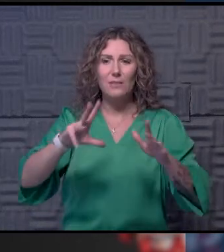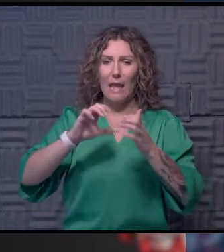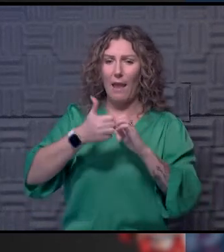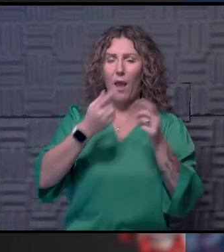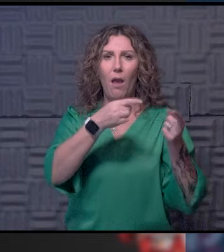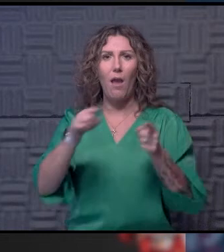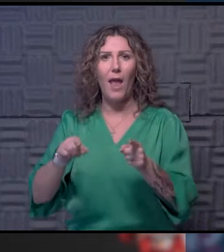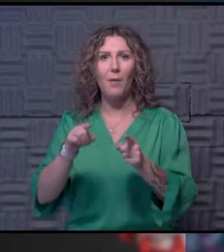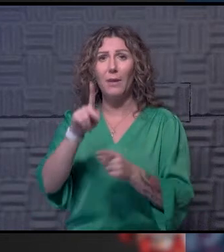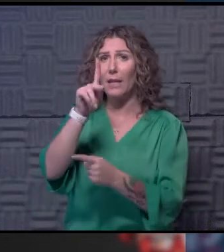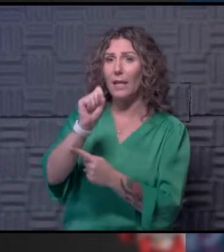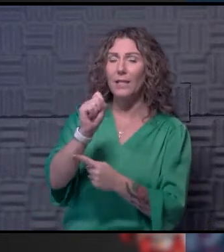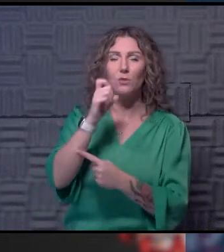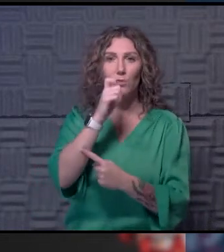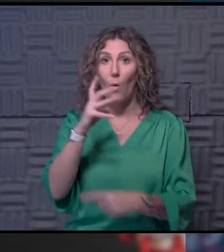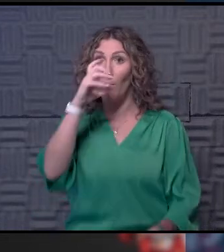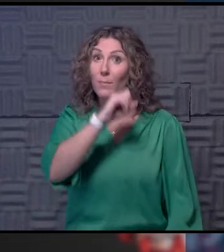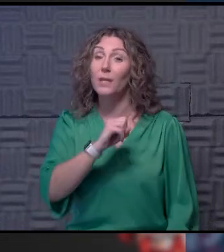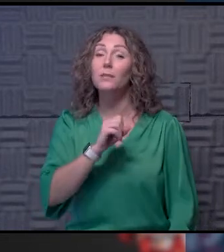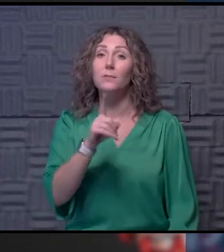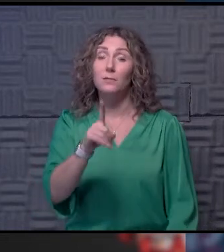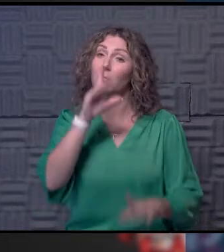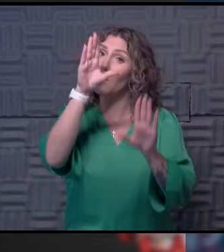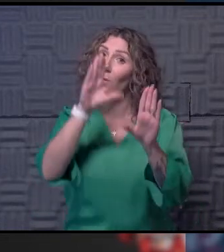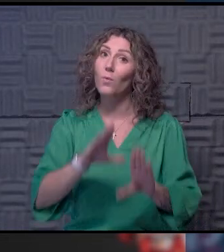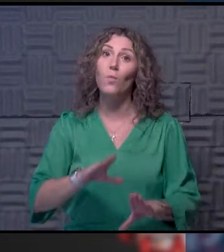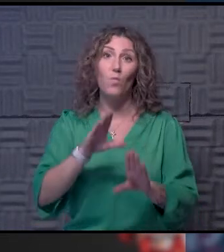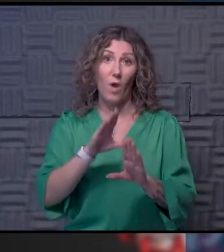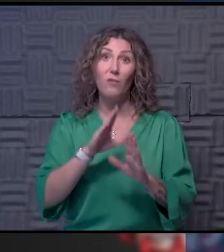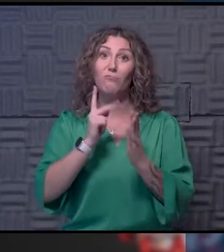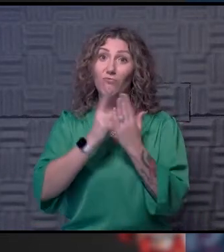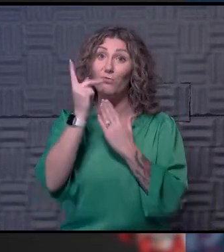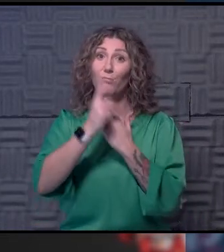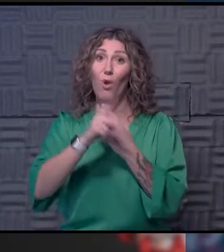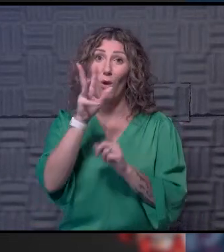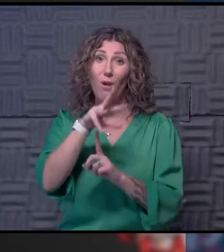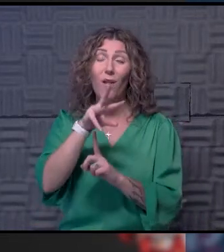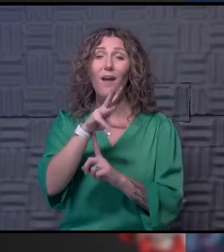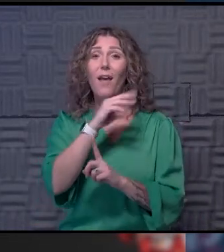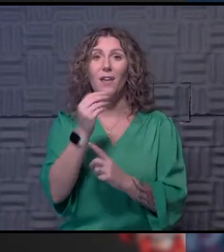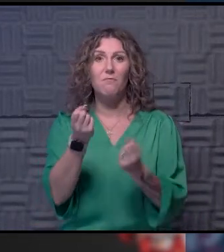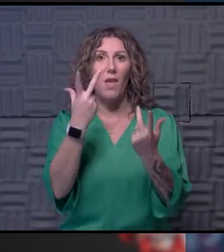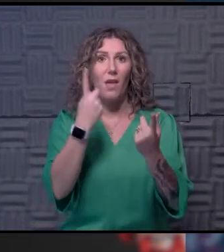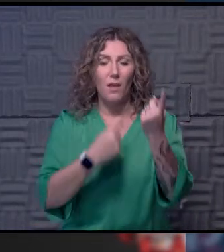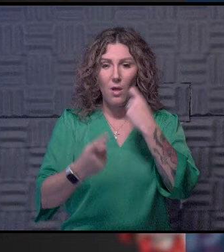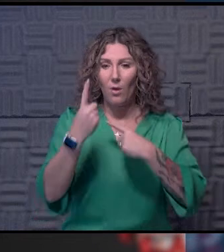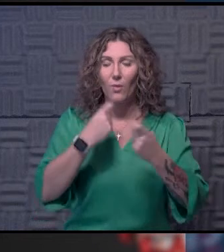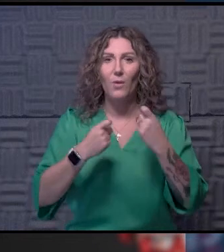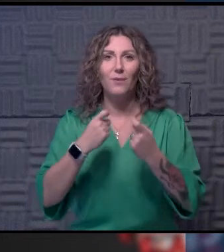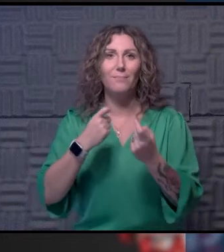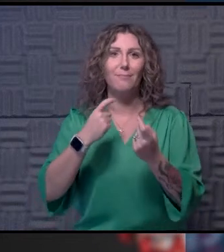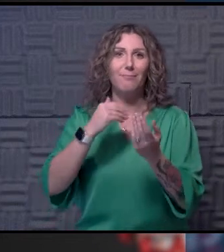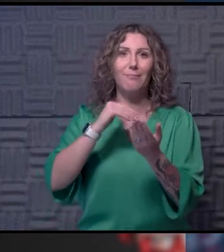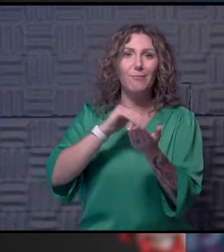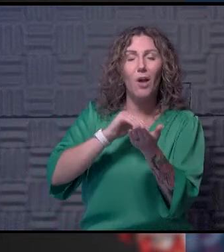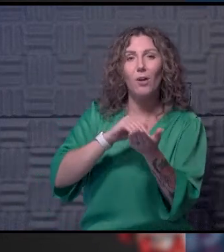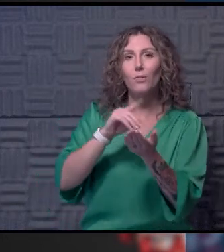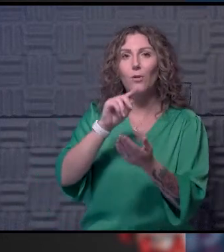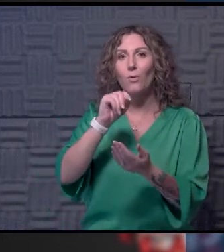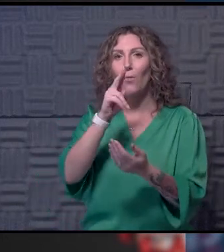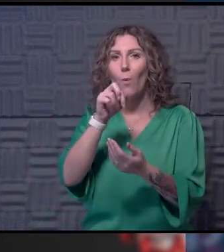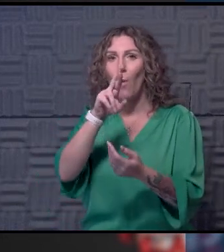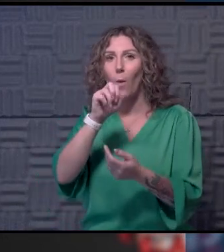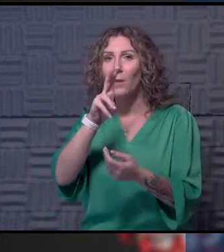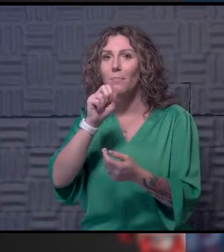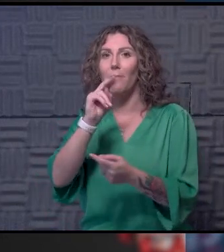miss this. I think that's going to be a great program. And we get a lot of questions about these things. And Dr. Norman and Governor Kelly, I'm sure